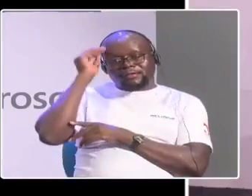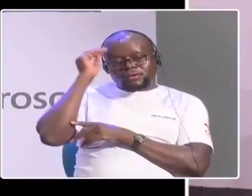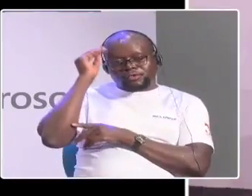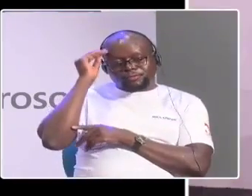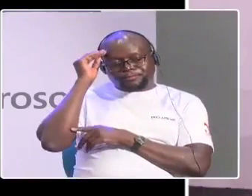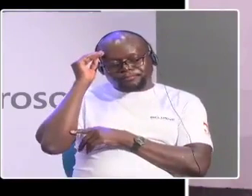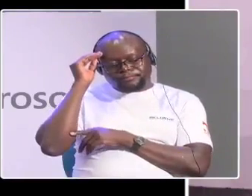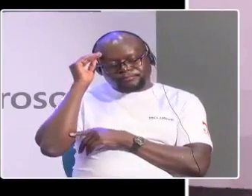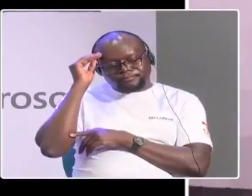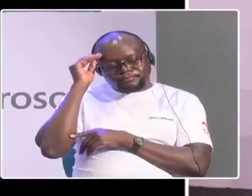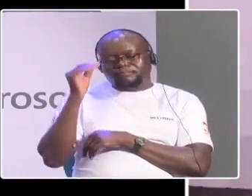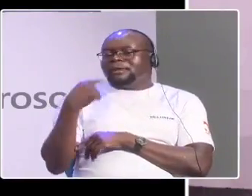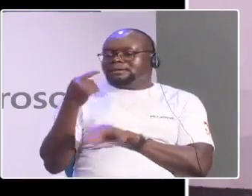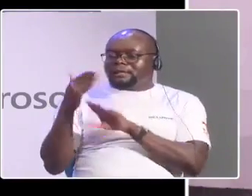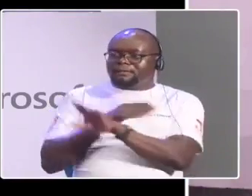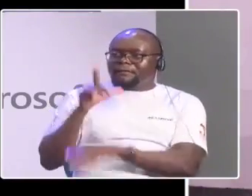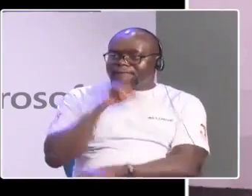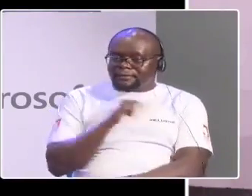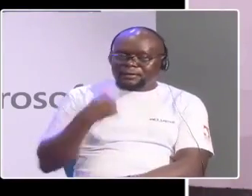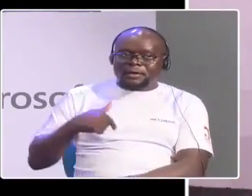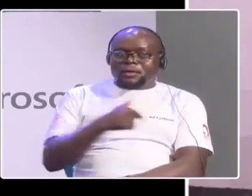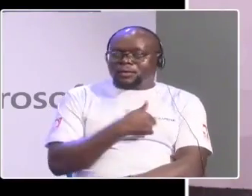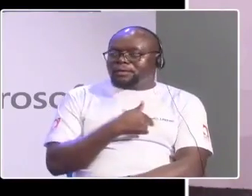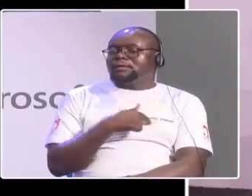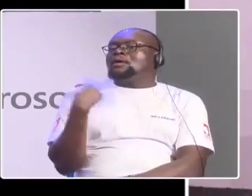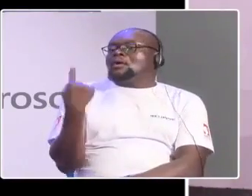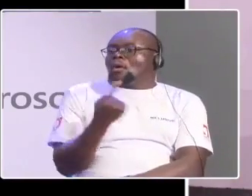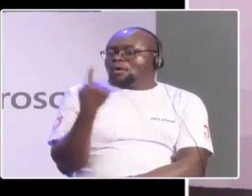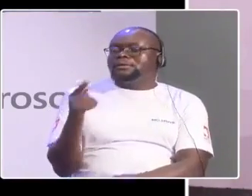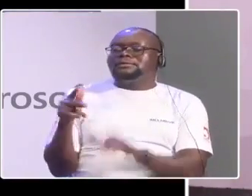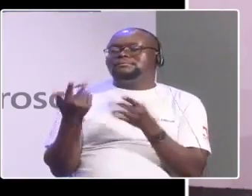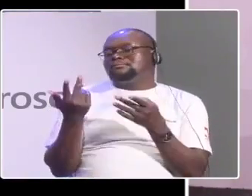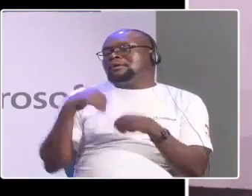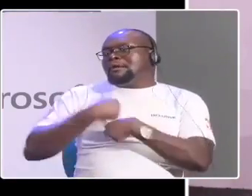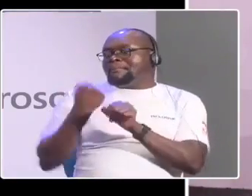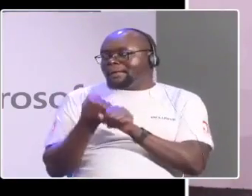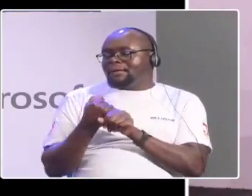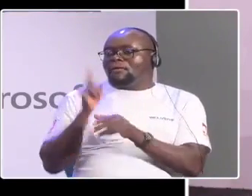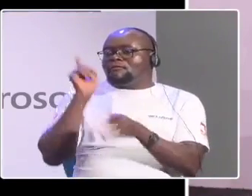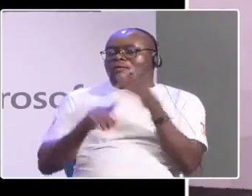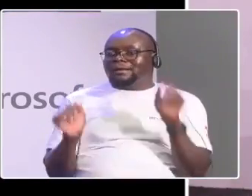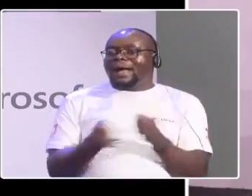and as I said earlier, we're just scratching the surface of what's